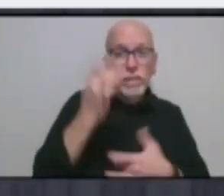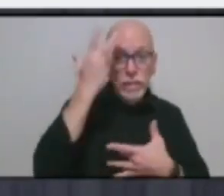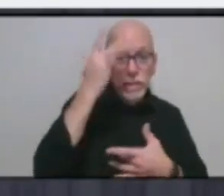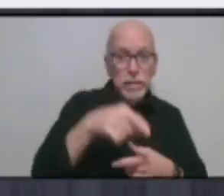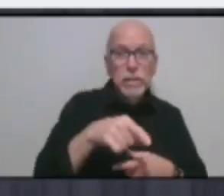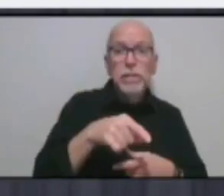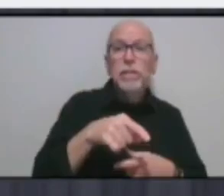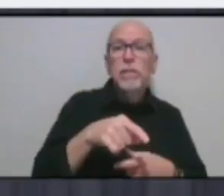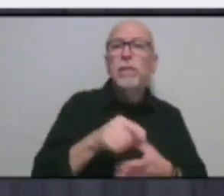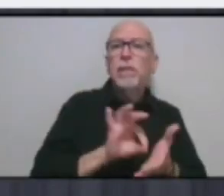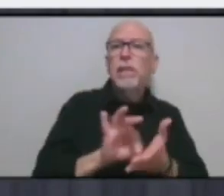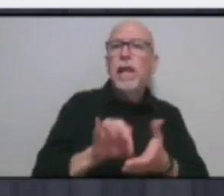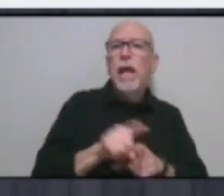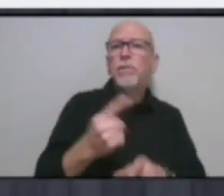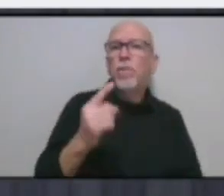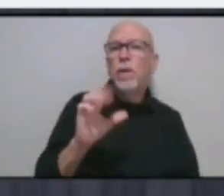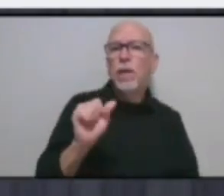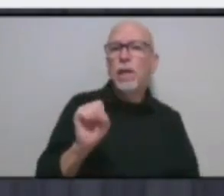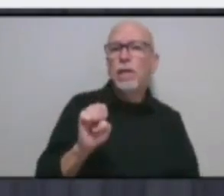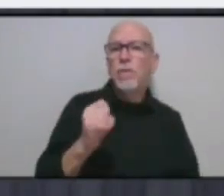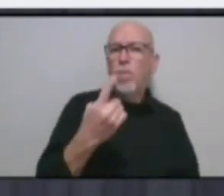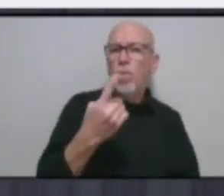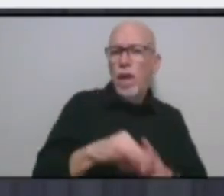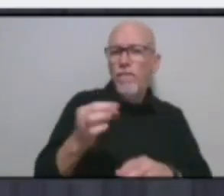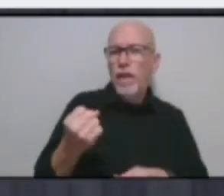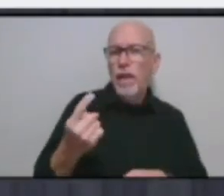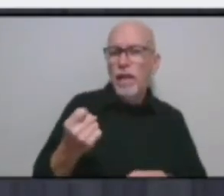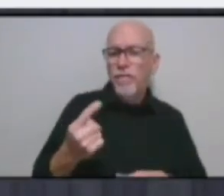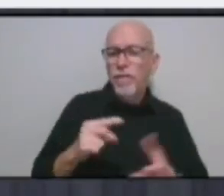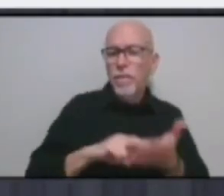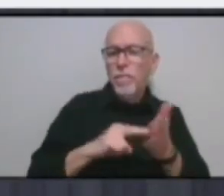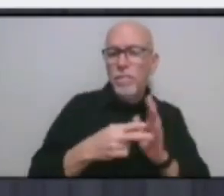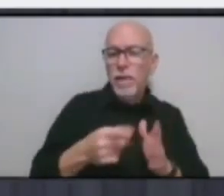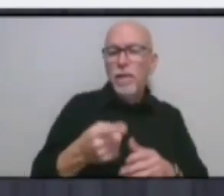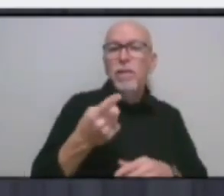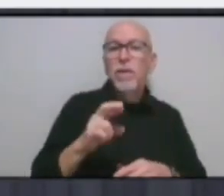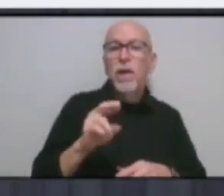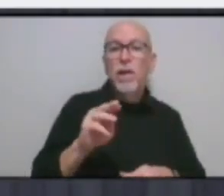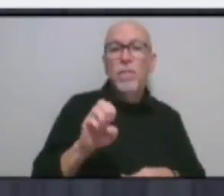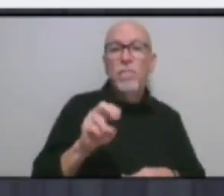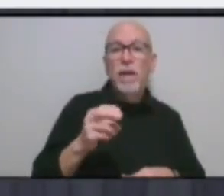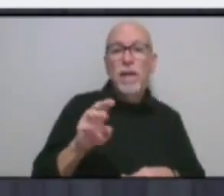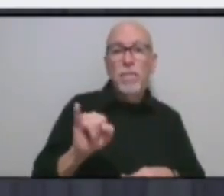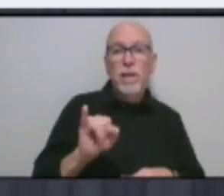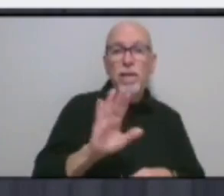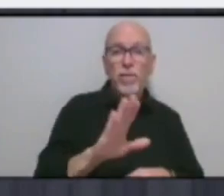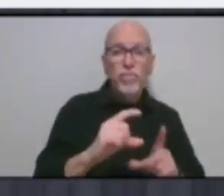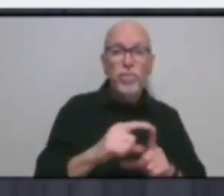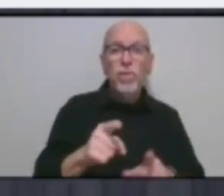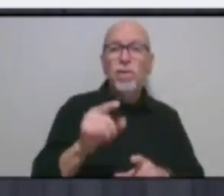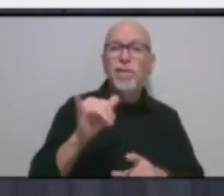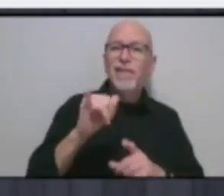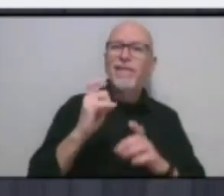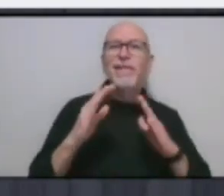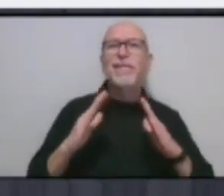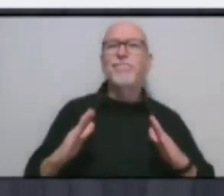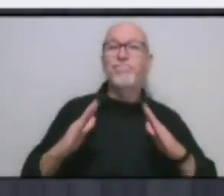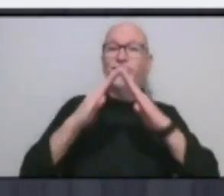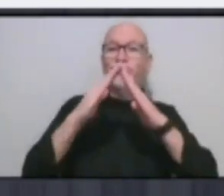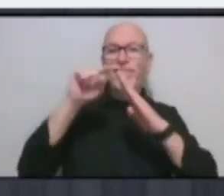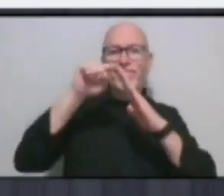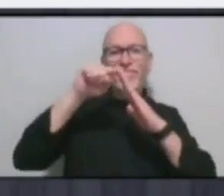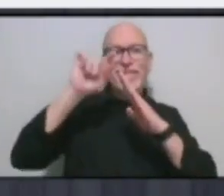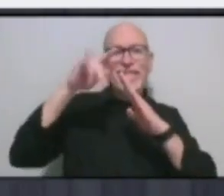actually counted as a case, which means that, again, to use Dr. Menachemi's term, that tip of the iceberg